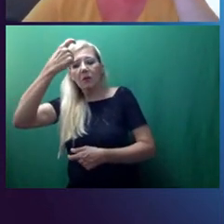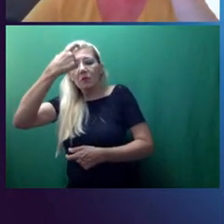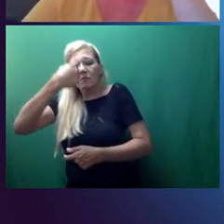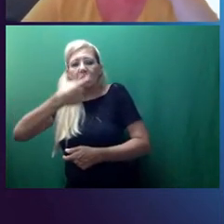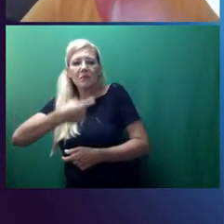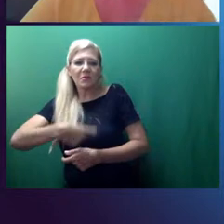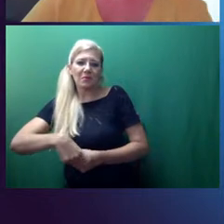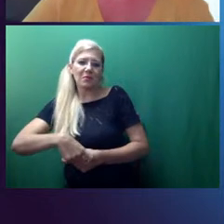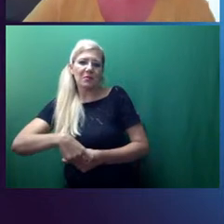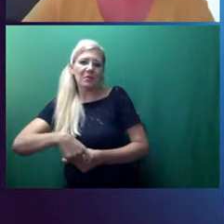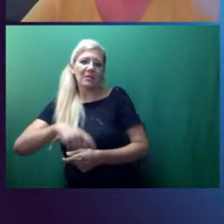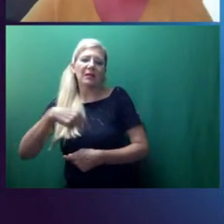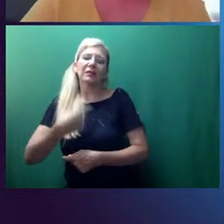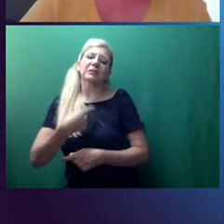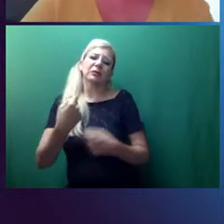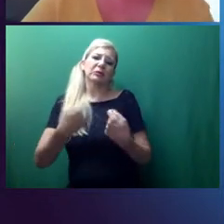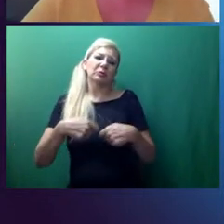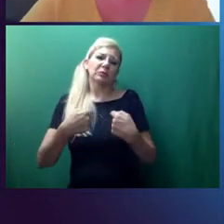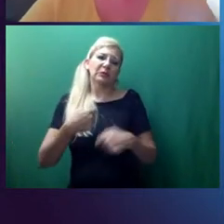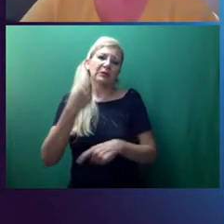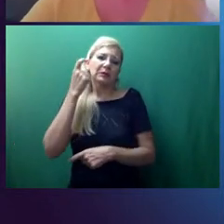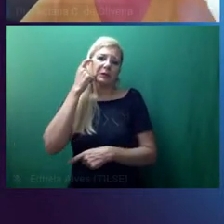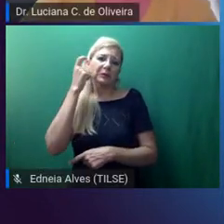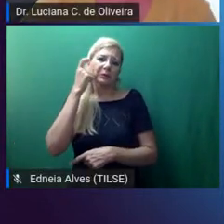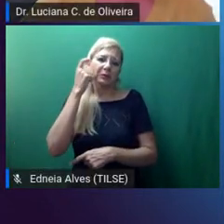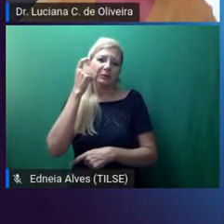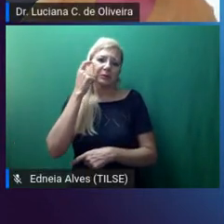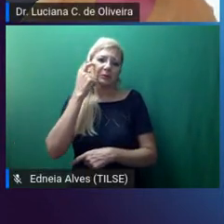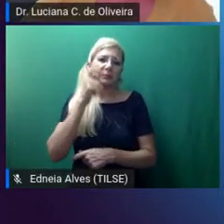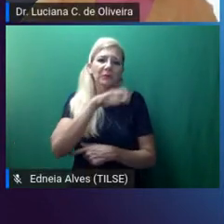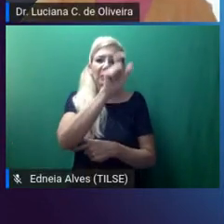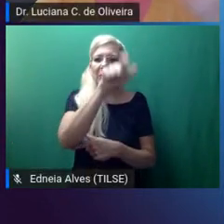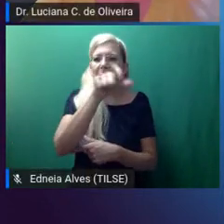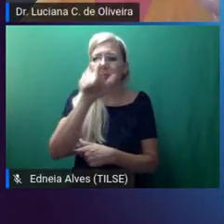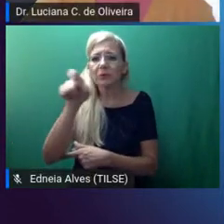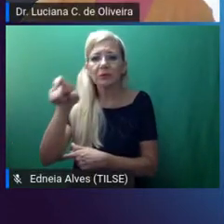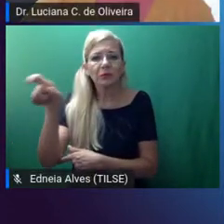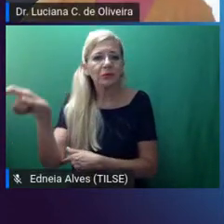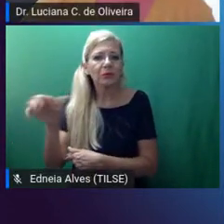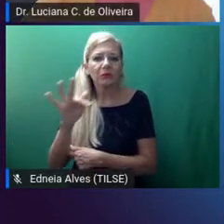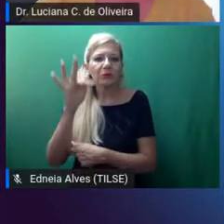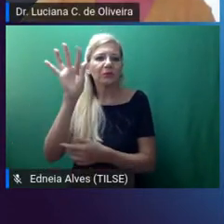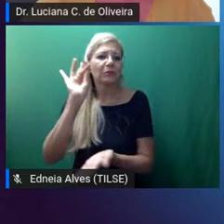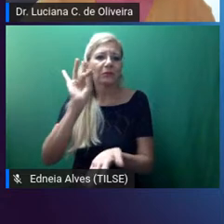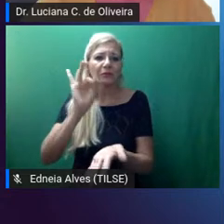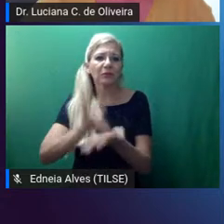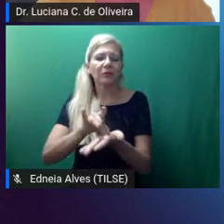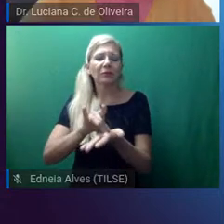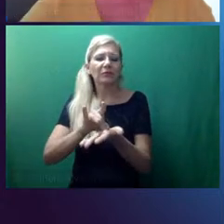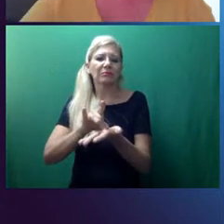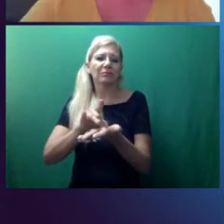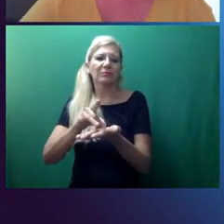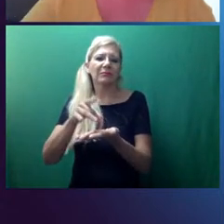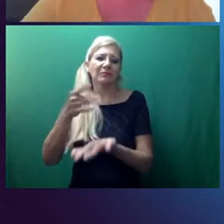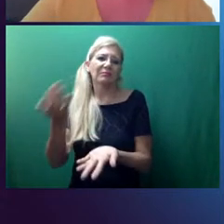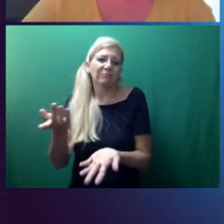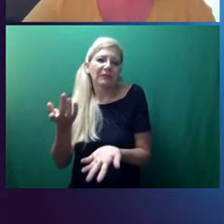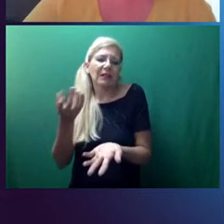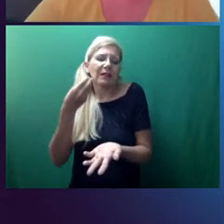be thinking about the people who go through these experiences.